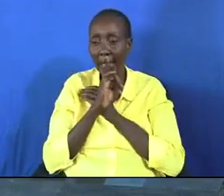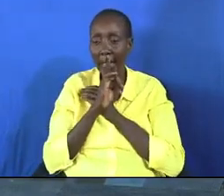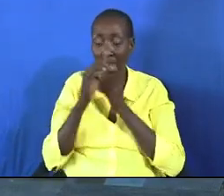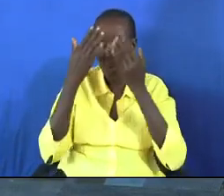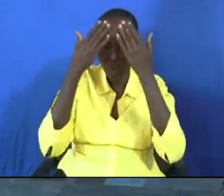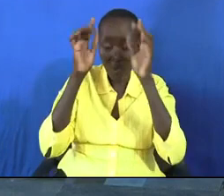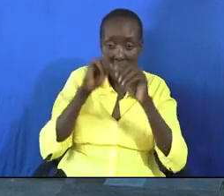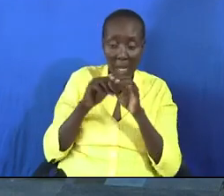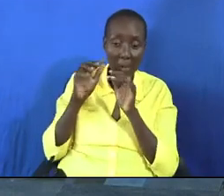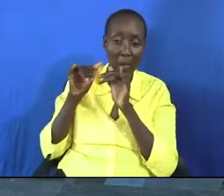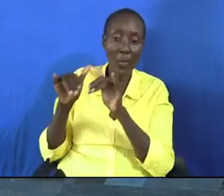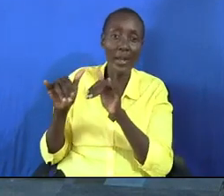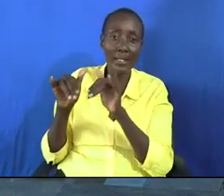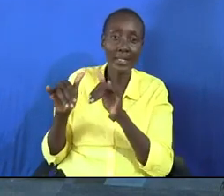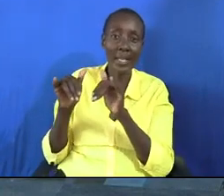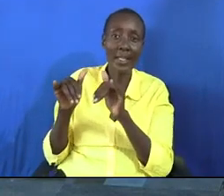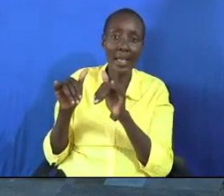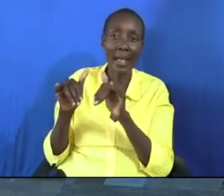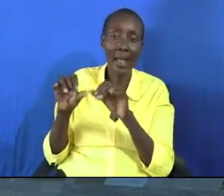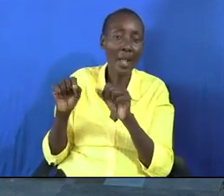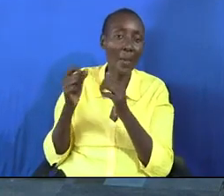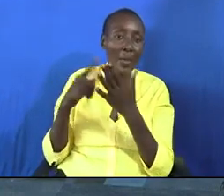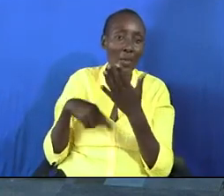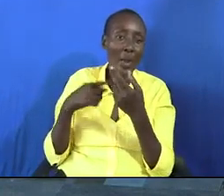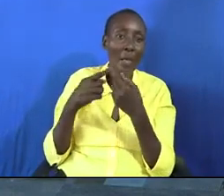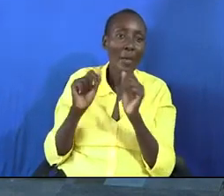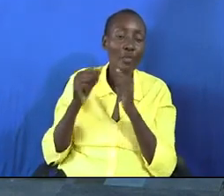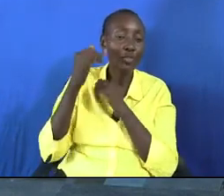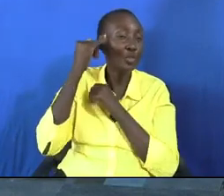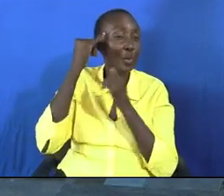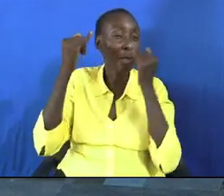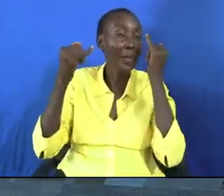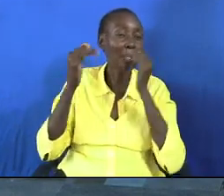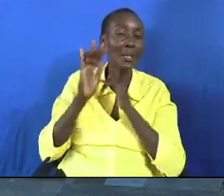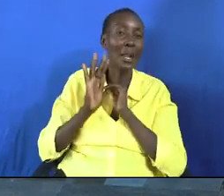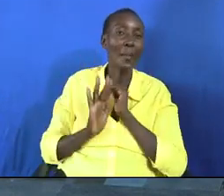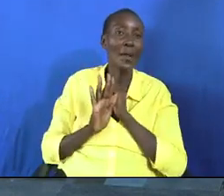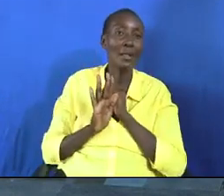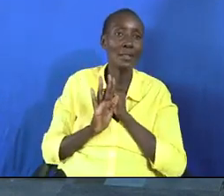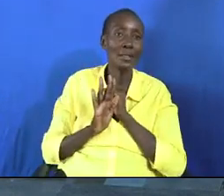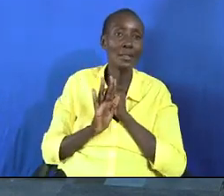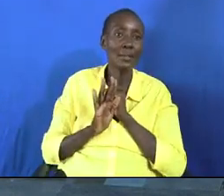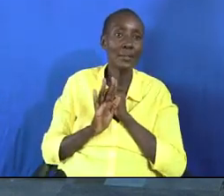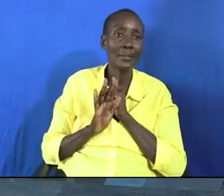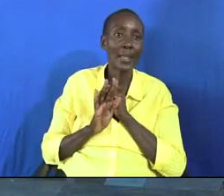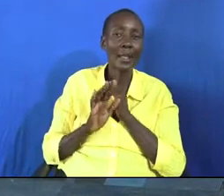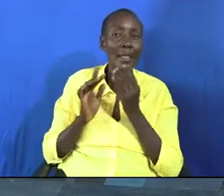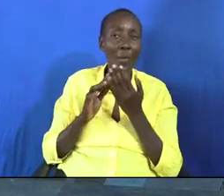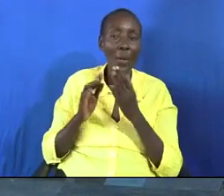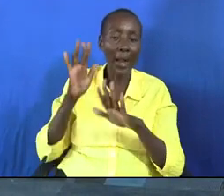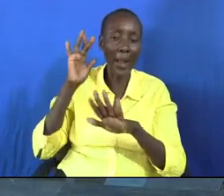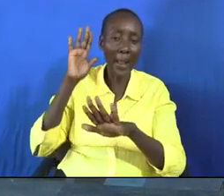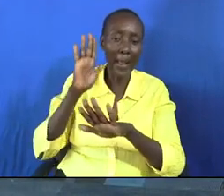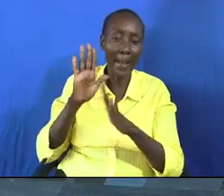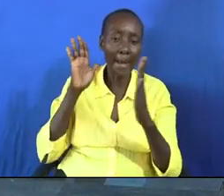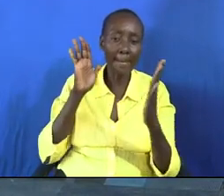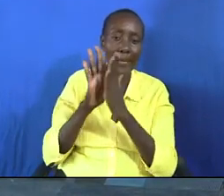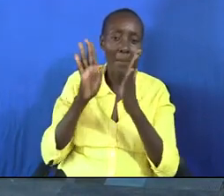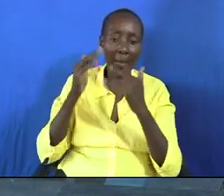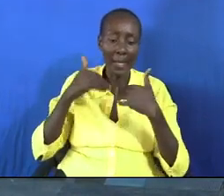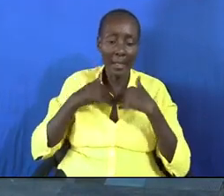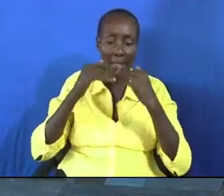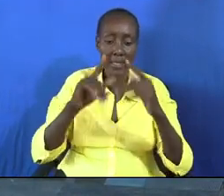was left by Moses there. But we can only imagine how this impacted Joshua's life.